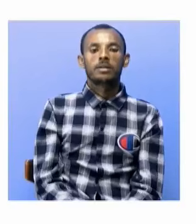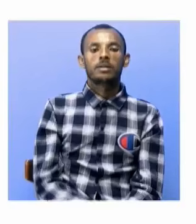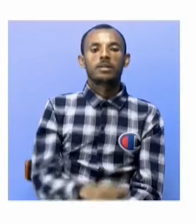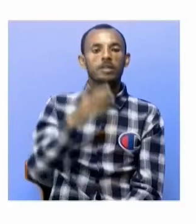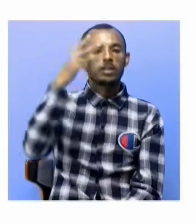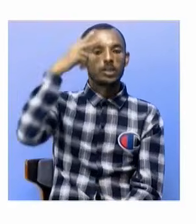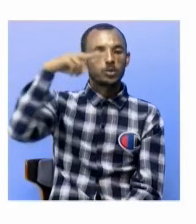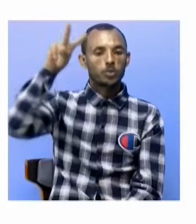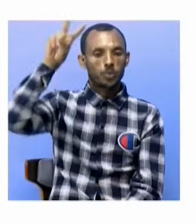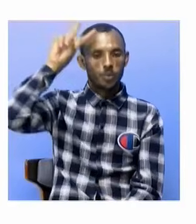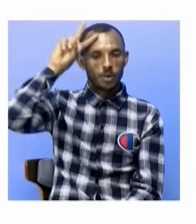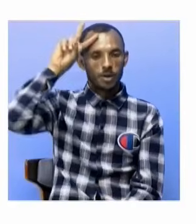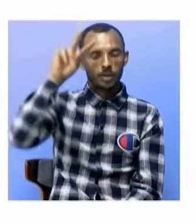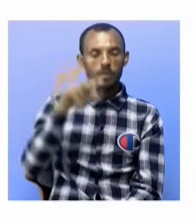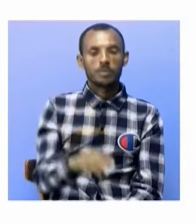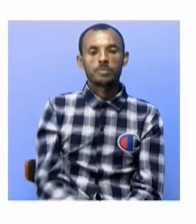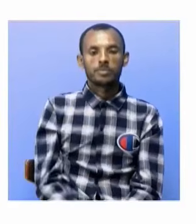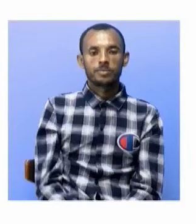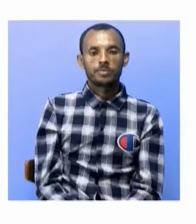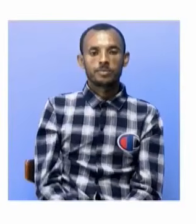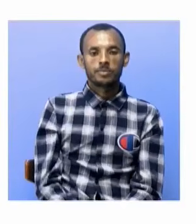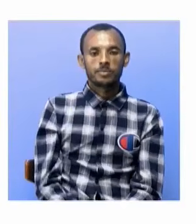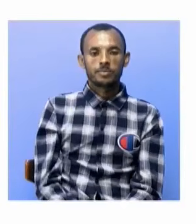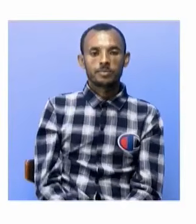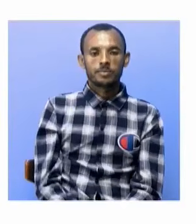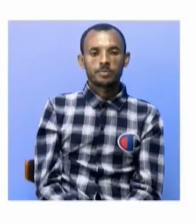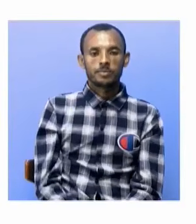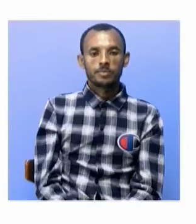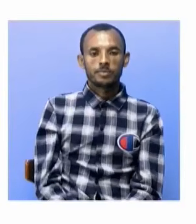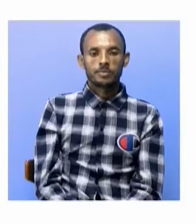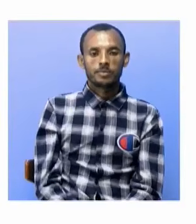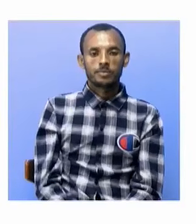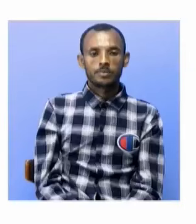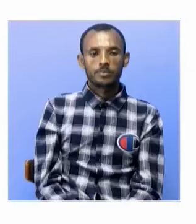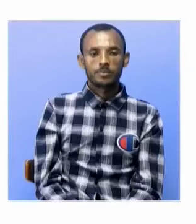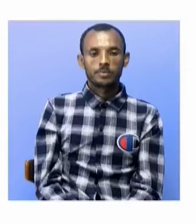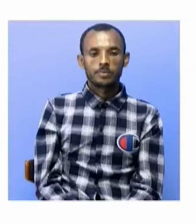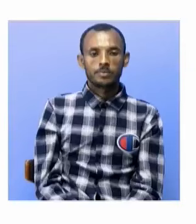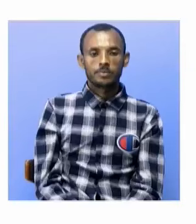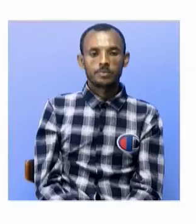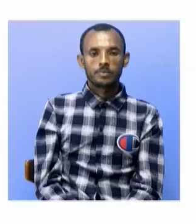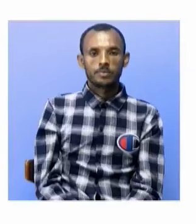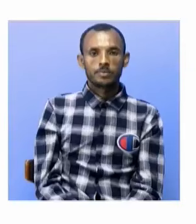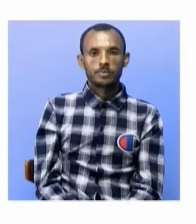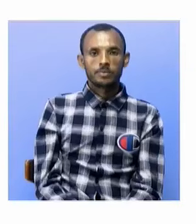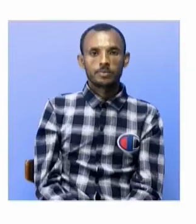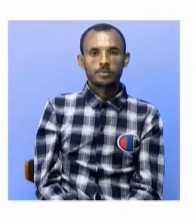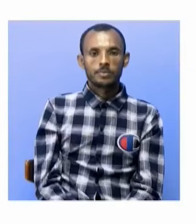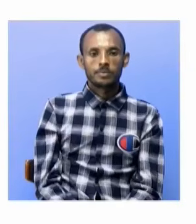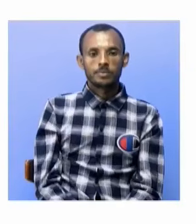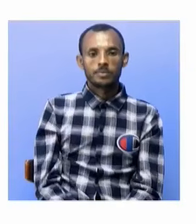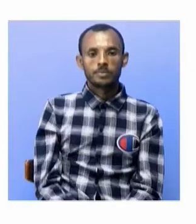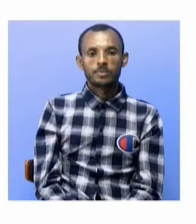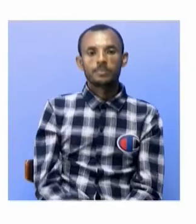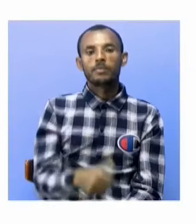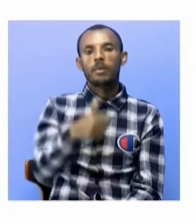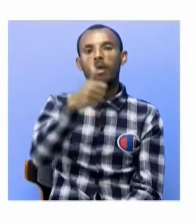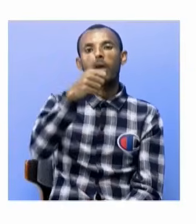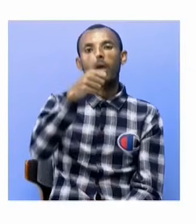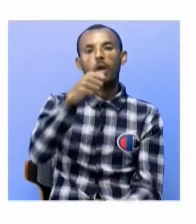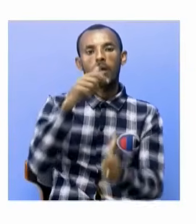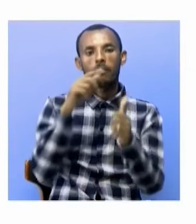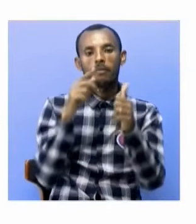squares. My